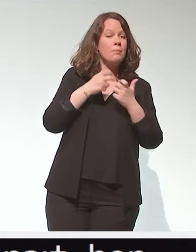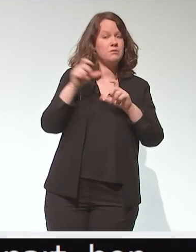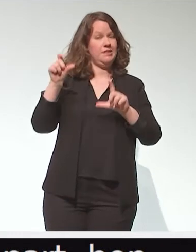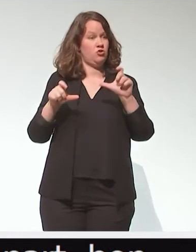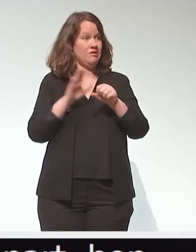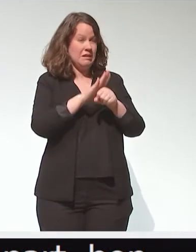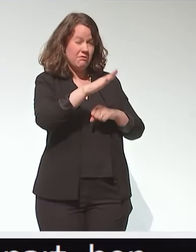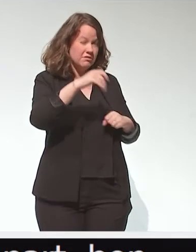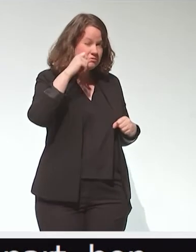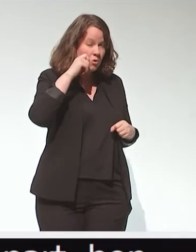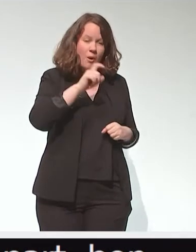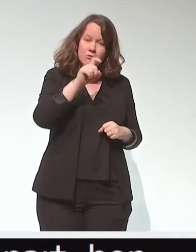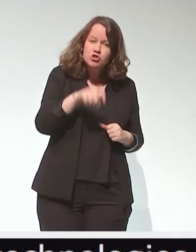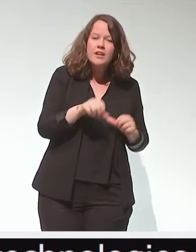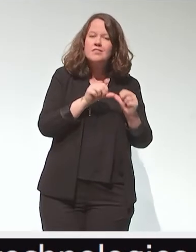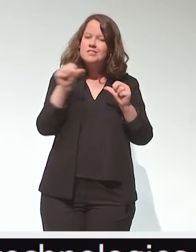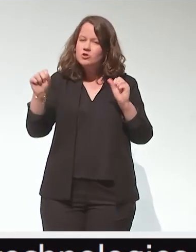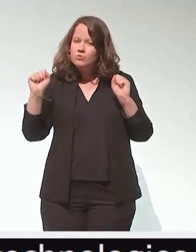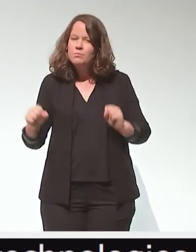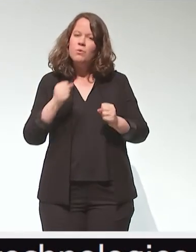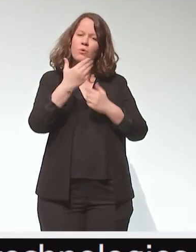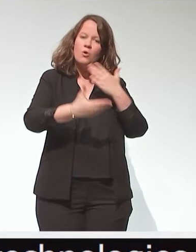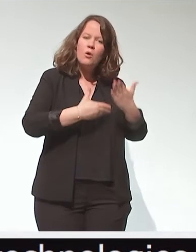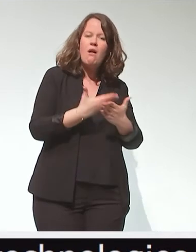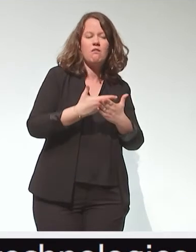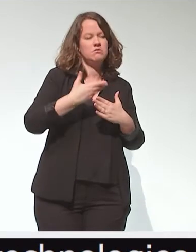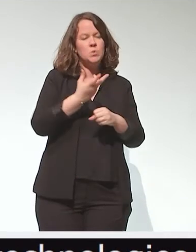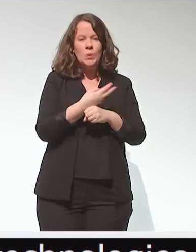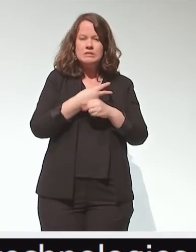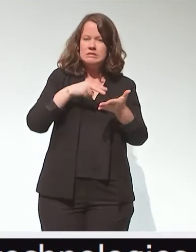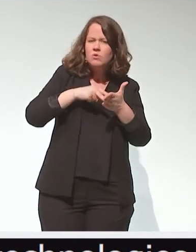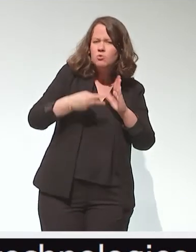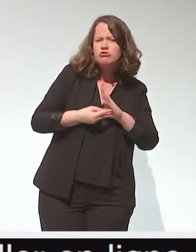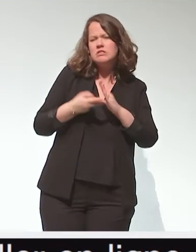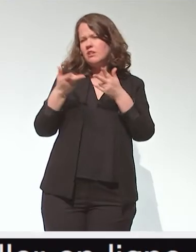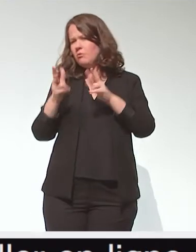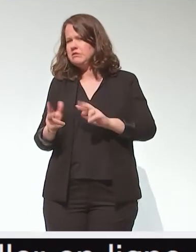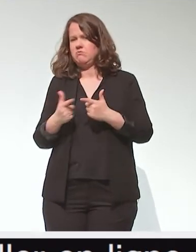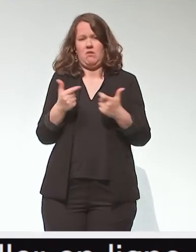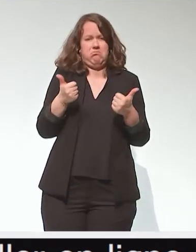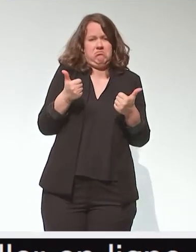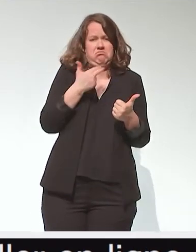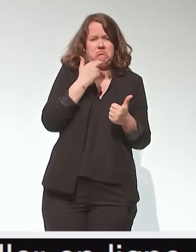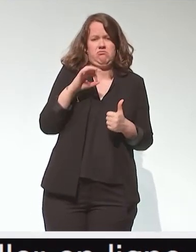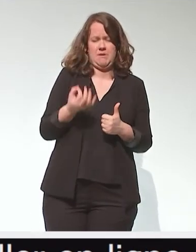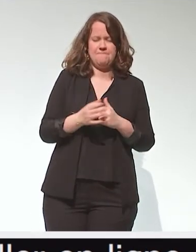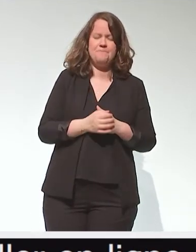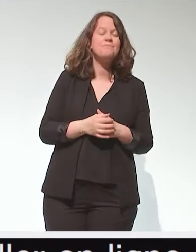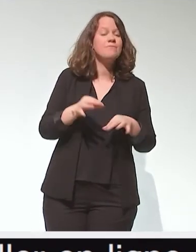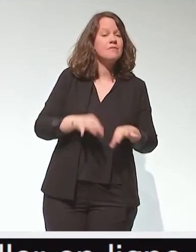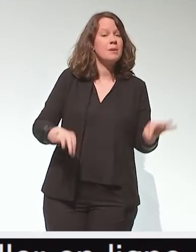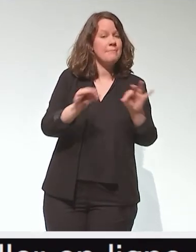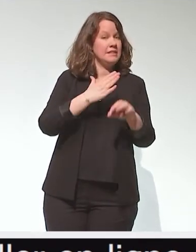think about it. In the Czech Republic, probably as in the many countries, we